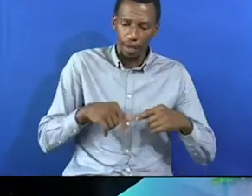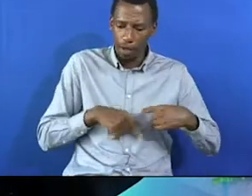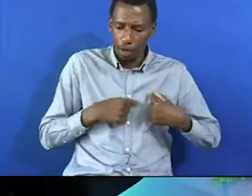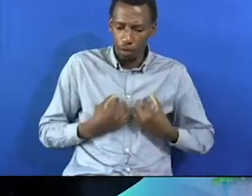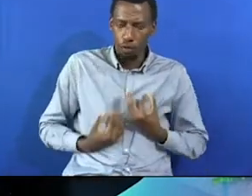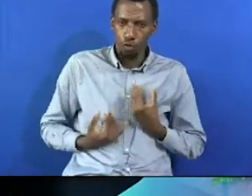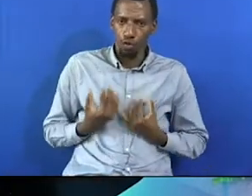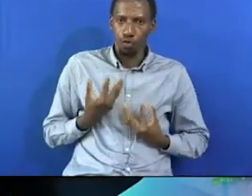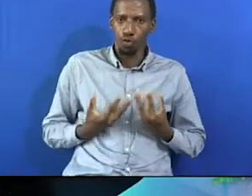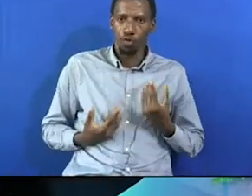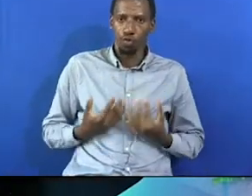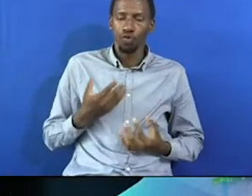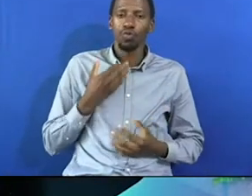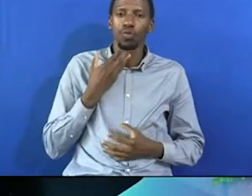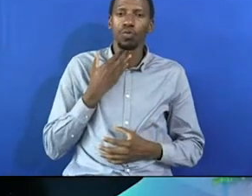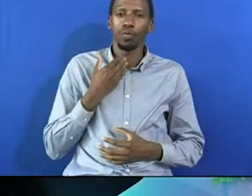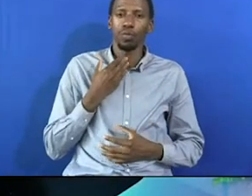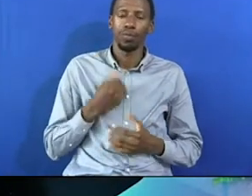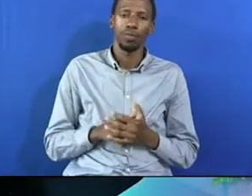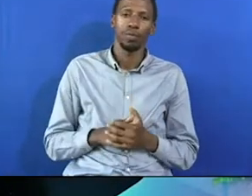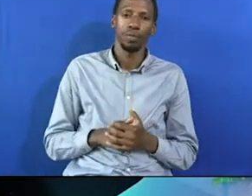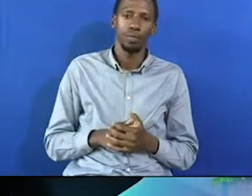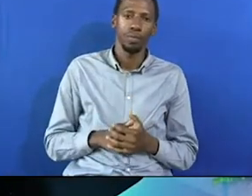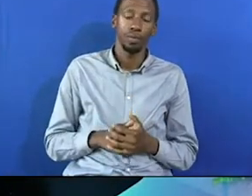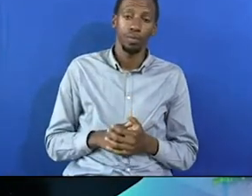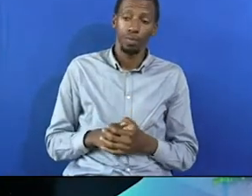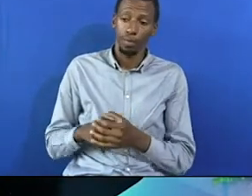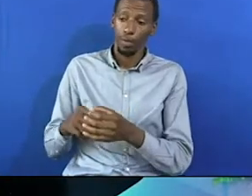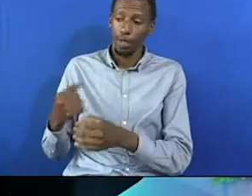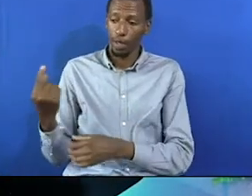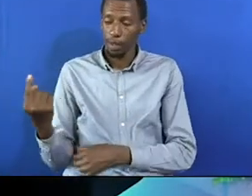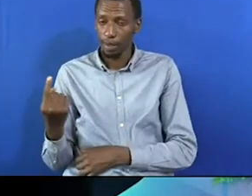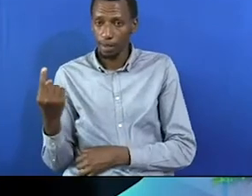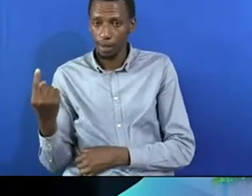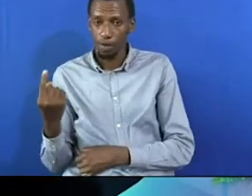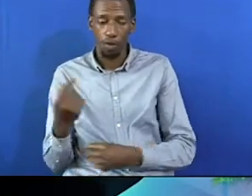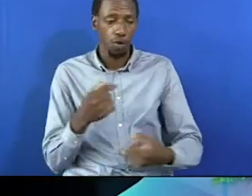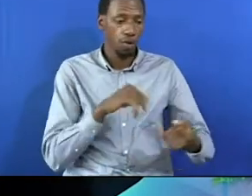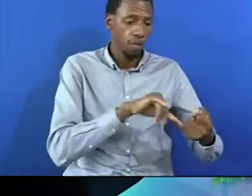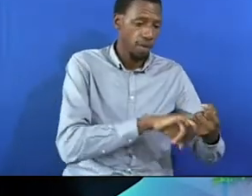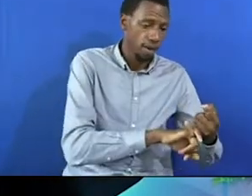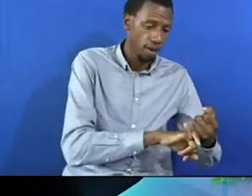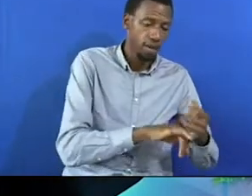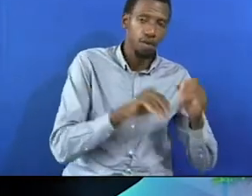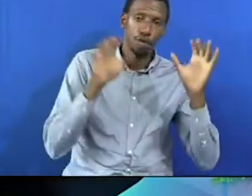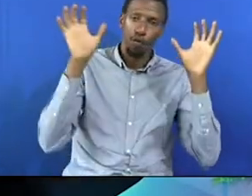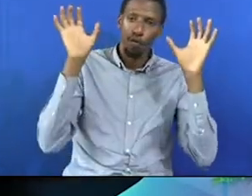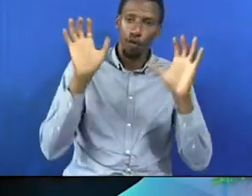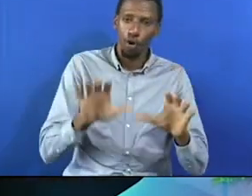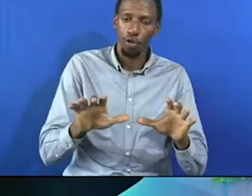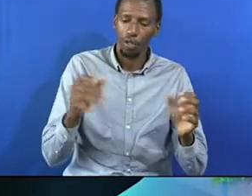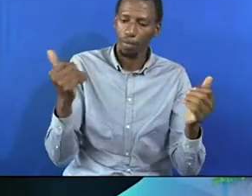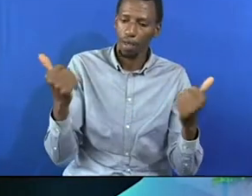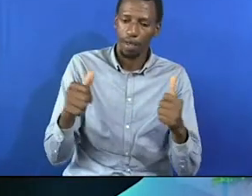friends, to be single or married cannot be forced on anyone.